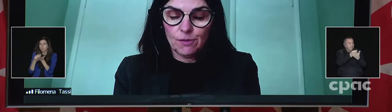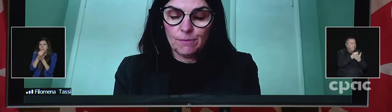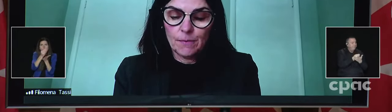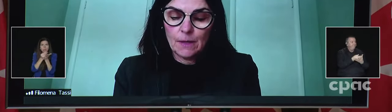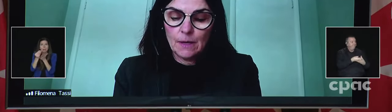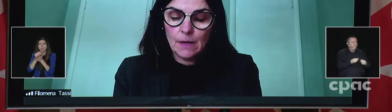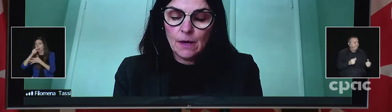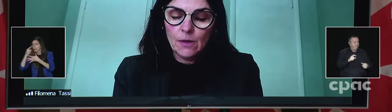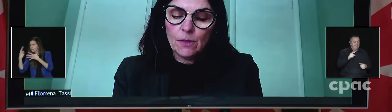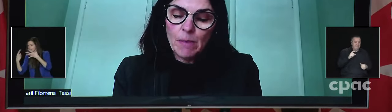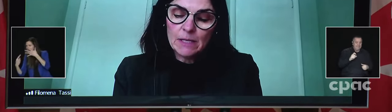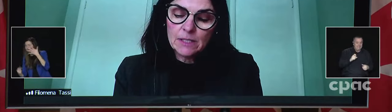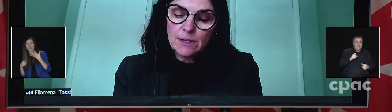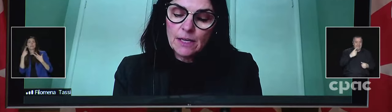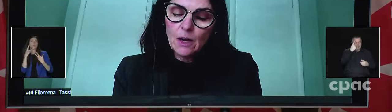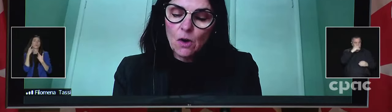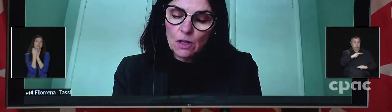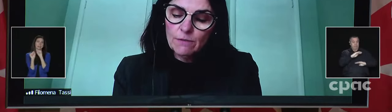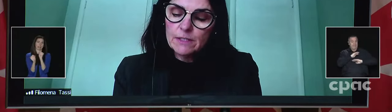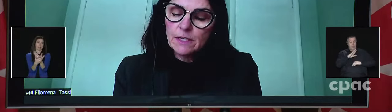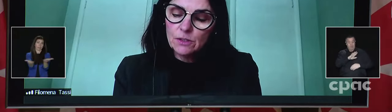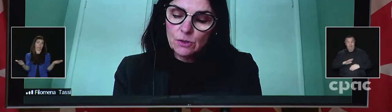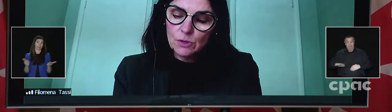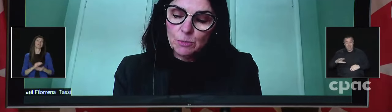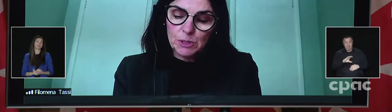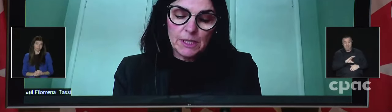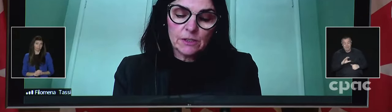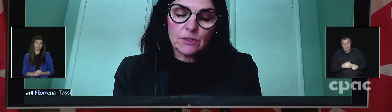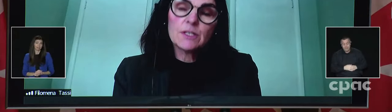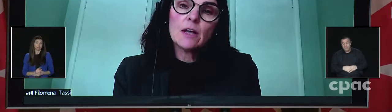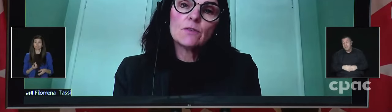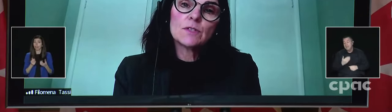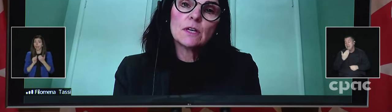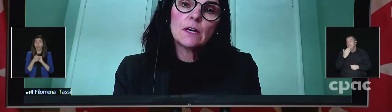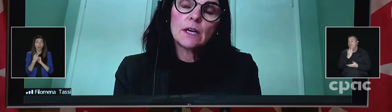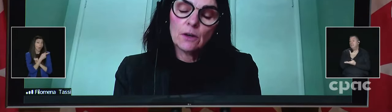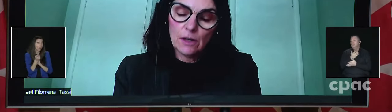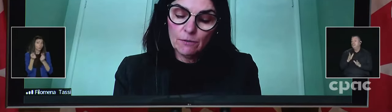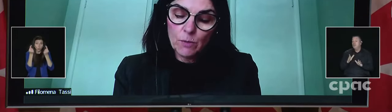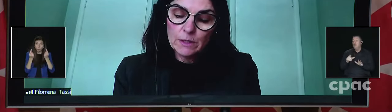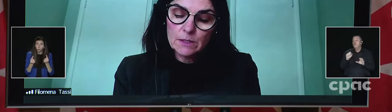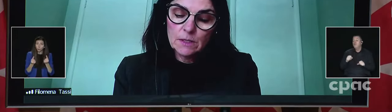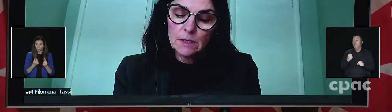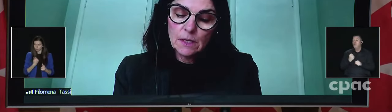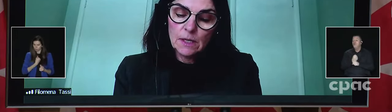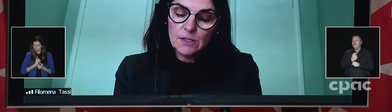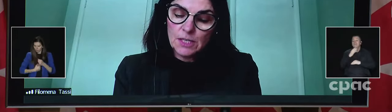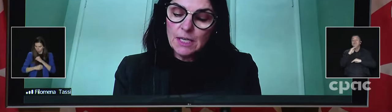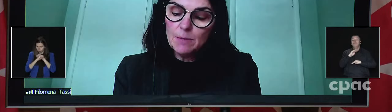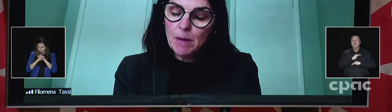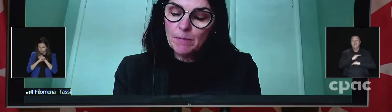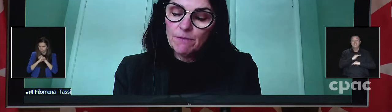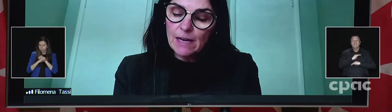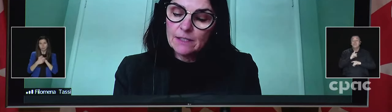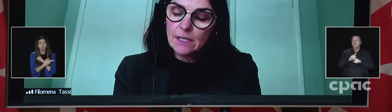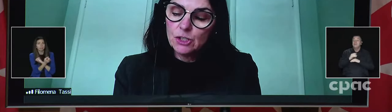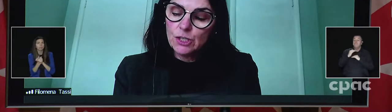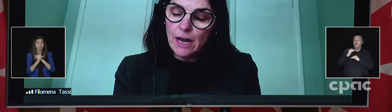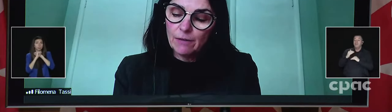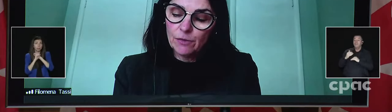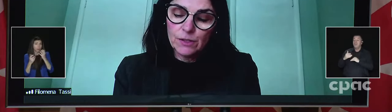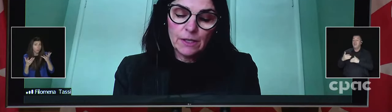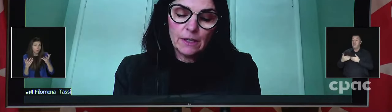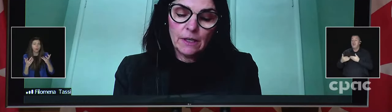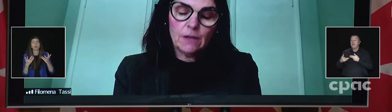safe. The best thing all of us can do to protect ourselves and our loved ones is to keep up the